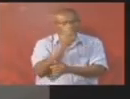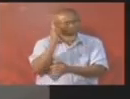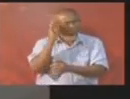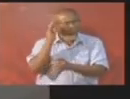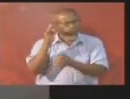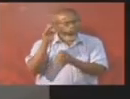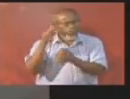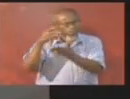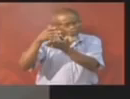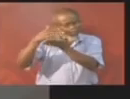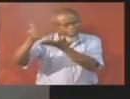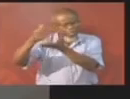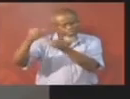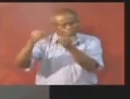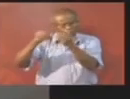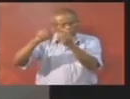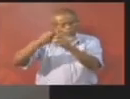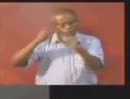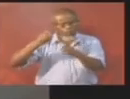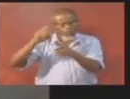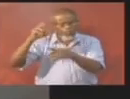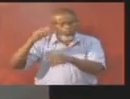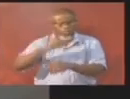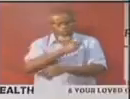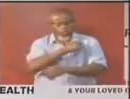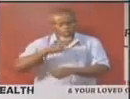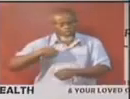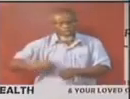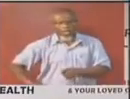from China. Thank you very much.